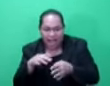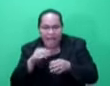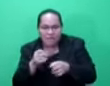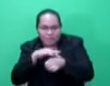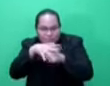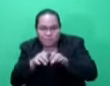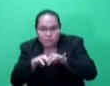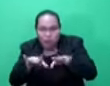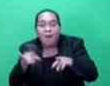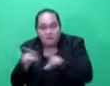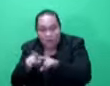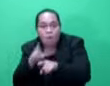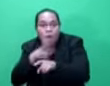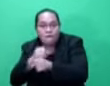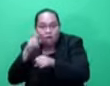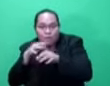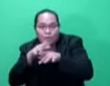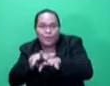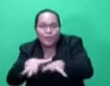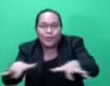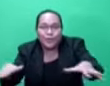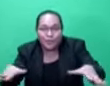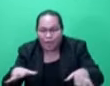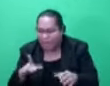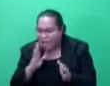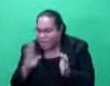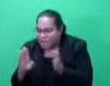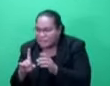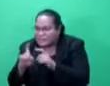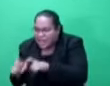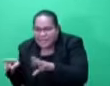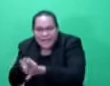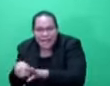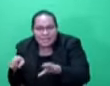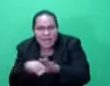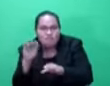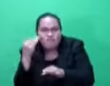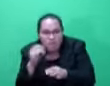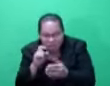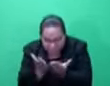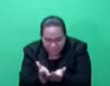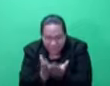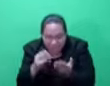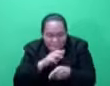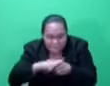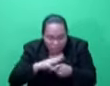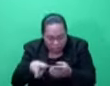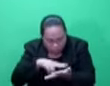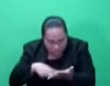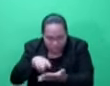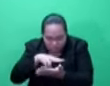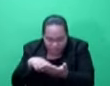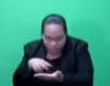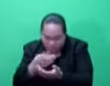of China. Imagine being confined to your room in solitude for 2 months, and all you read are messages such as